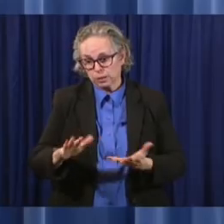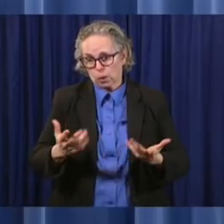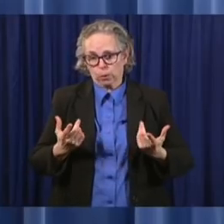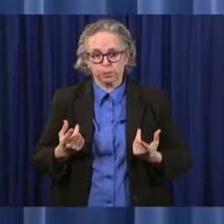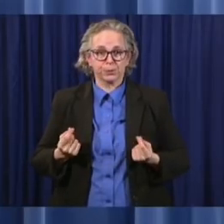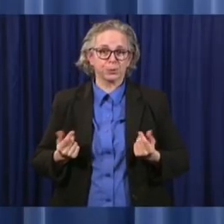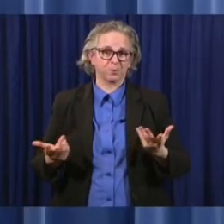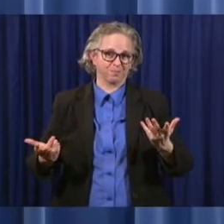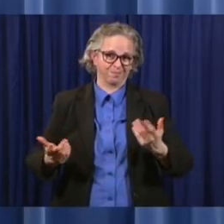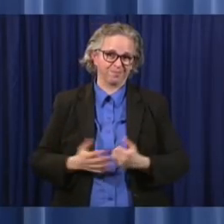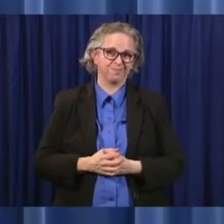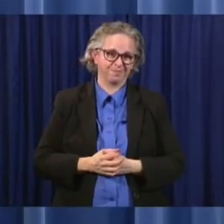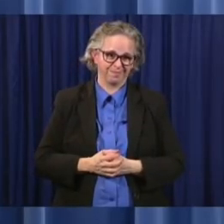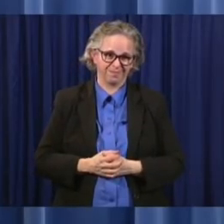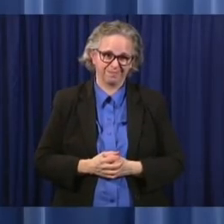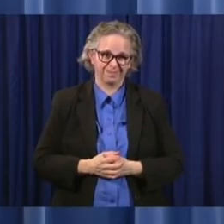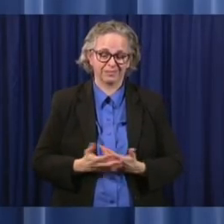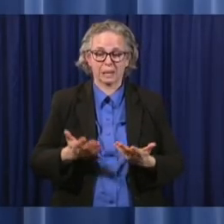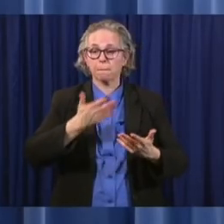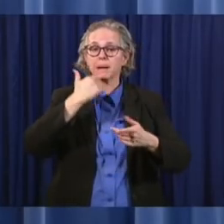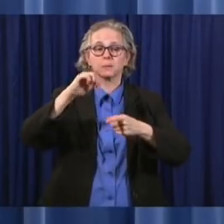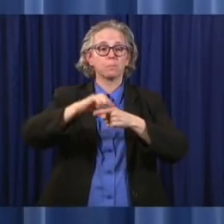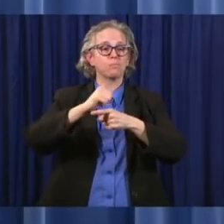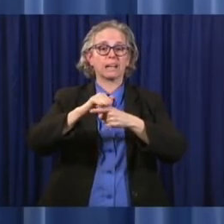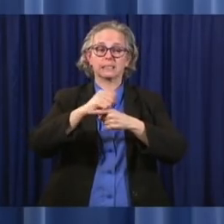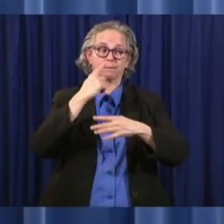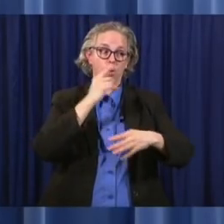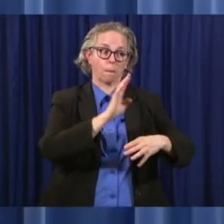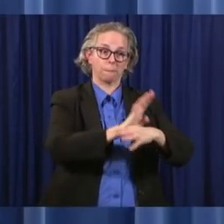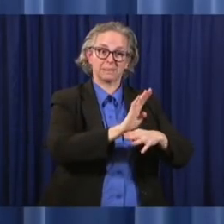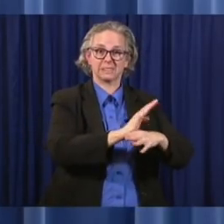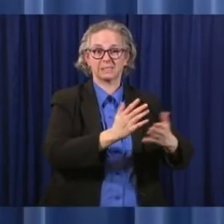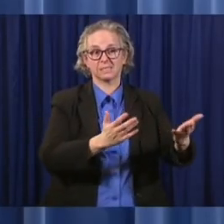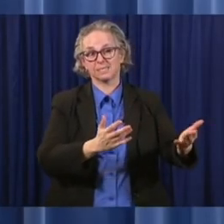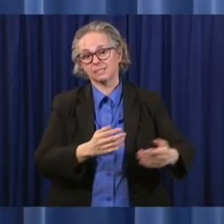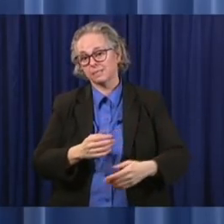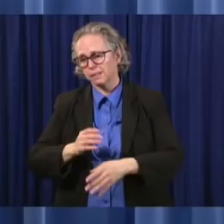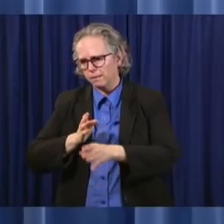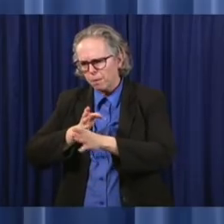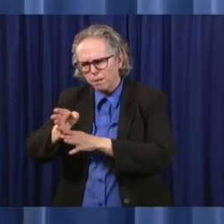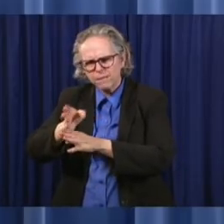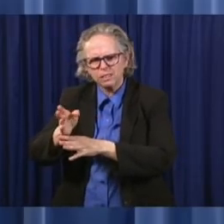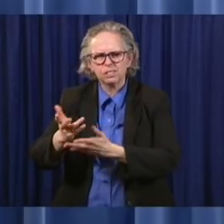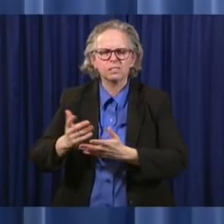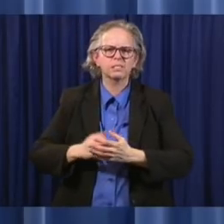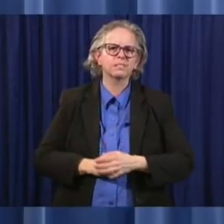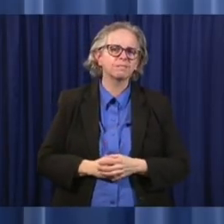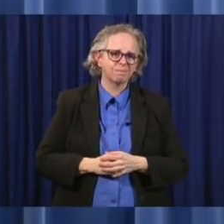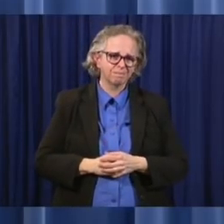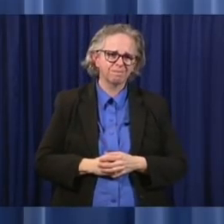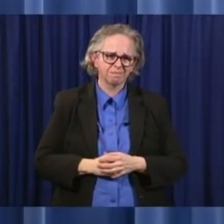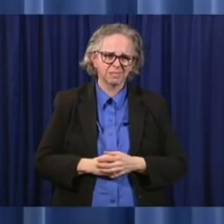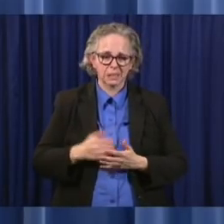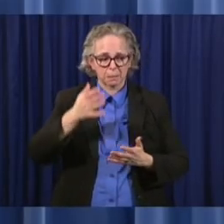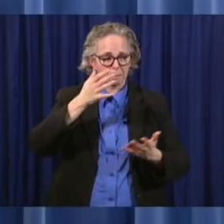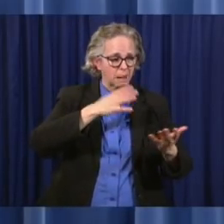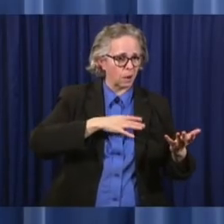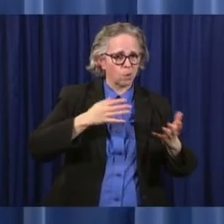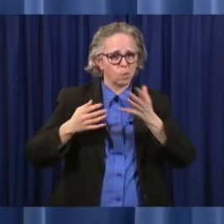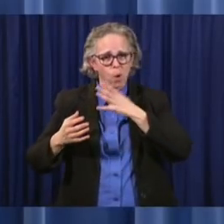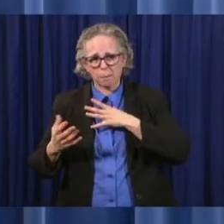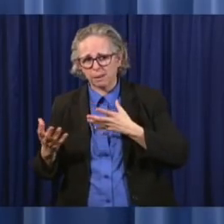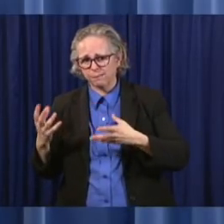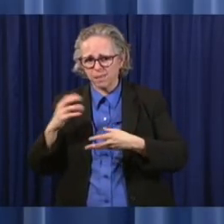Best practices for business, the best practice for professions. Men and women who've served on these groups have assured us of that.